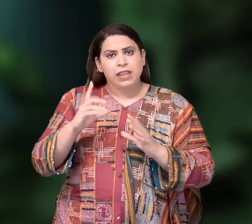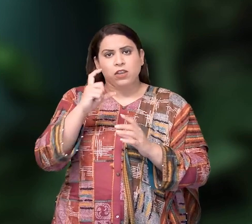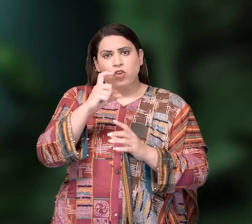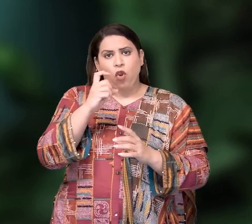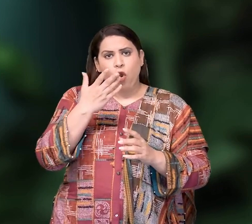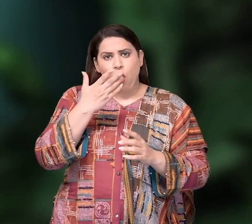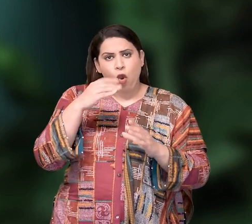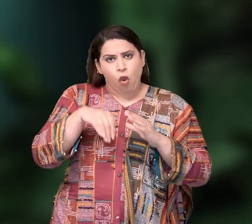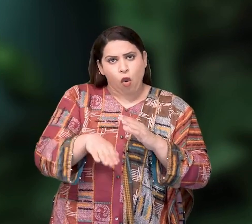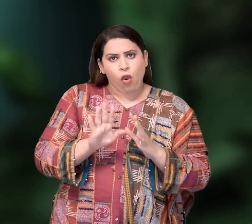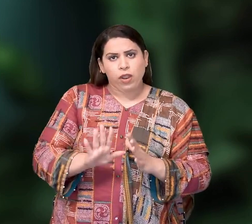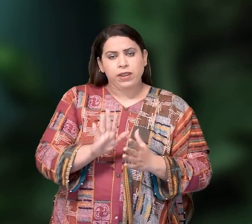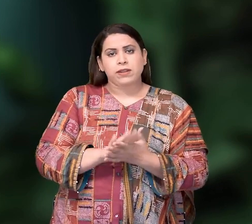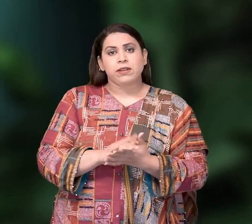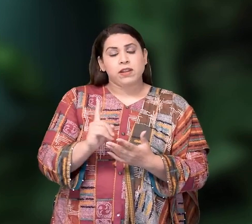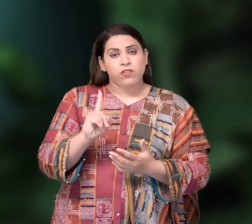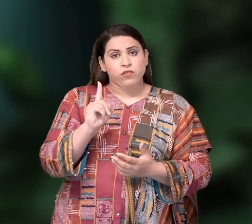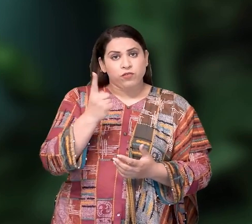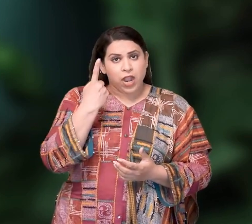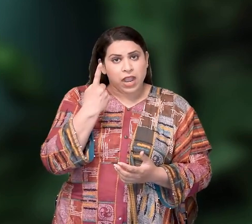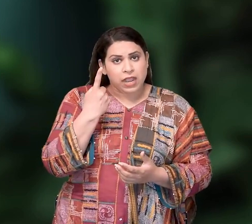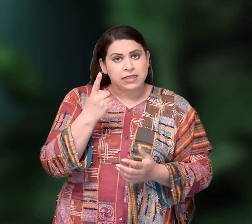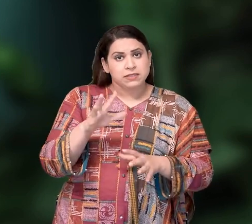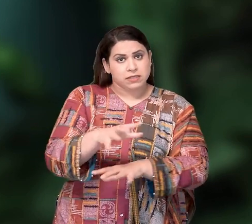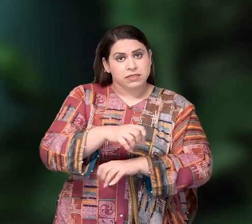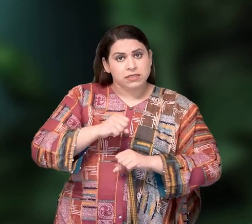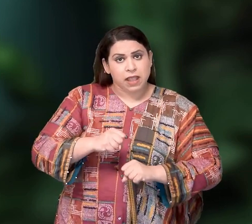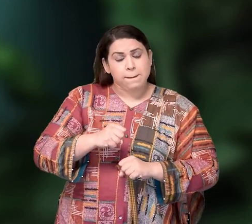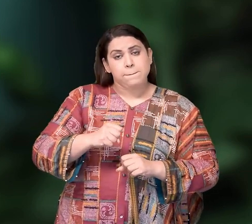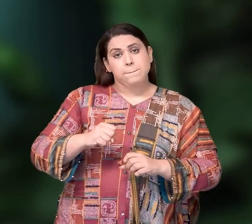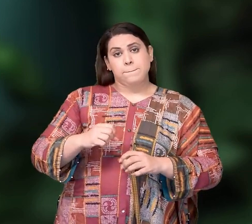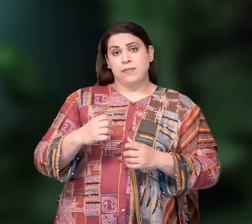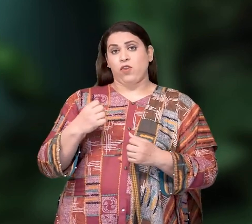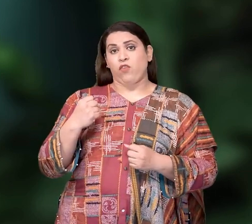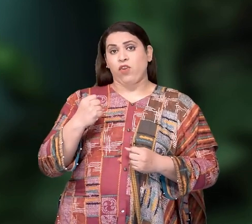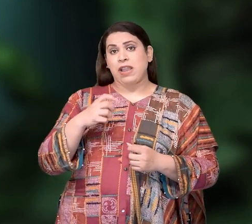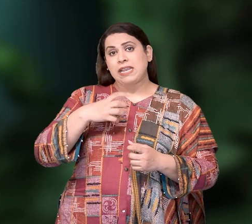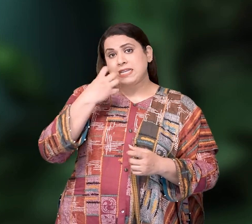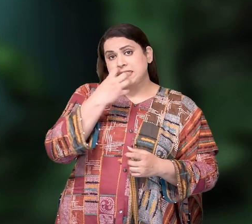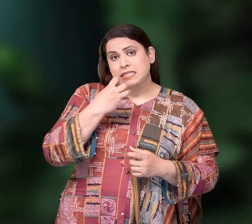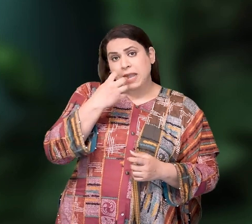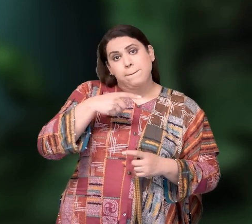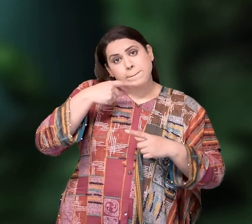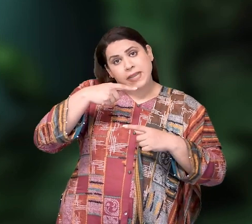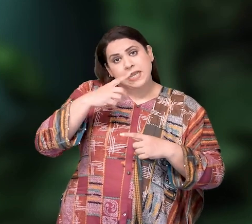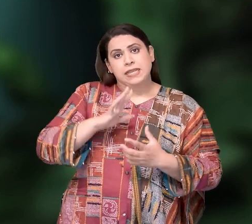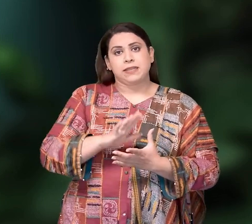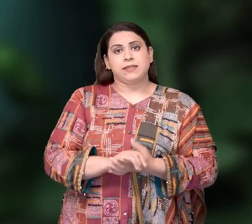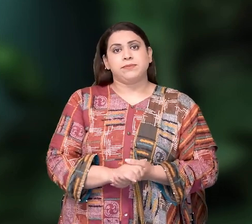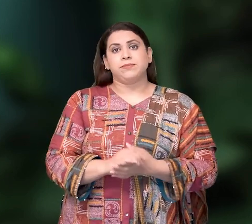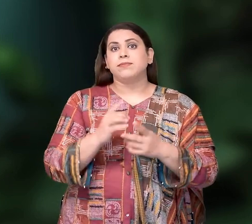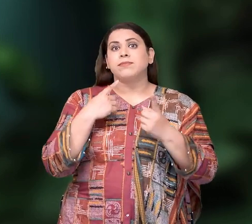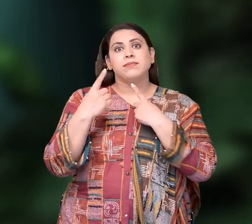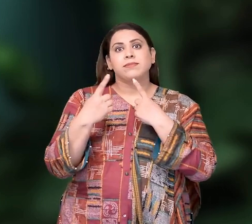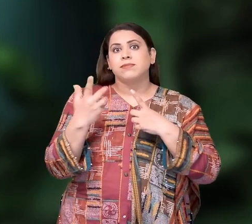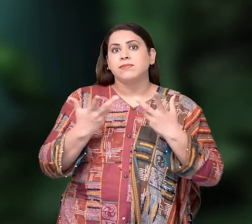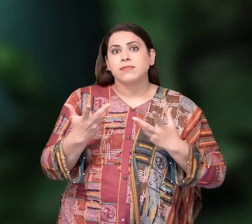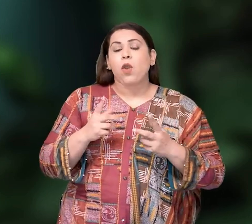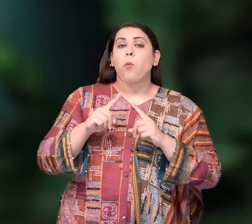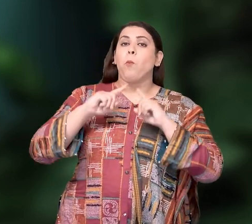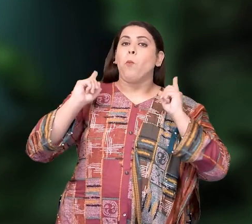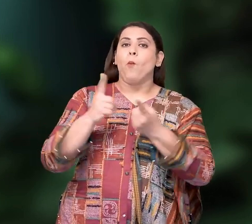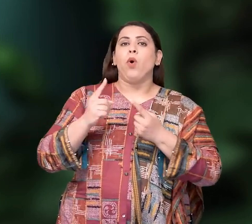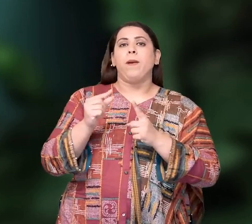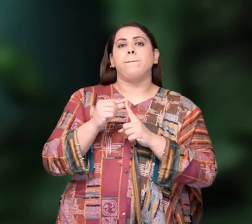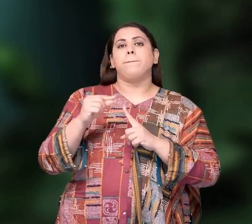that I first got to experience the power of speaking. I went to an all